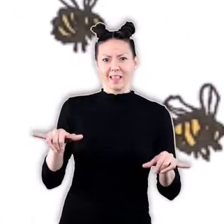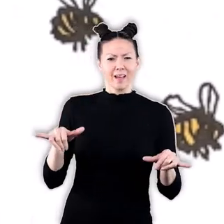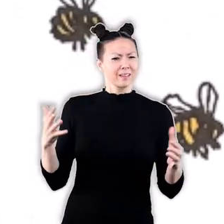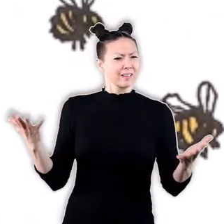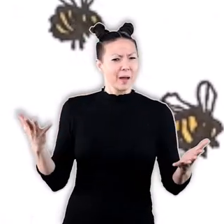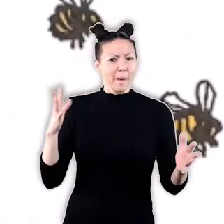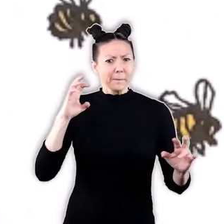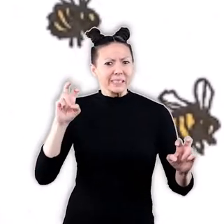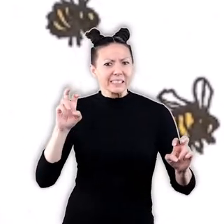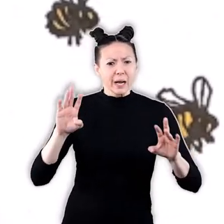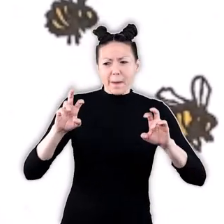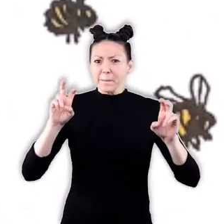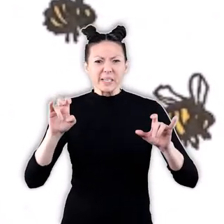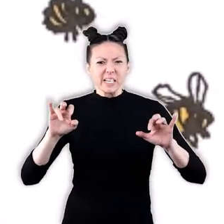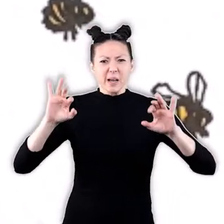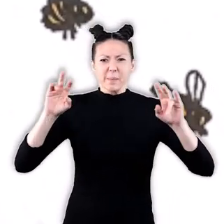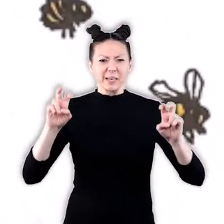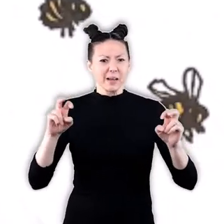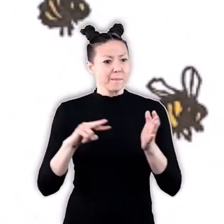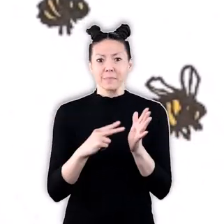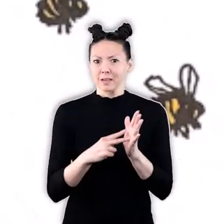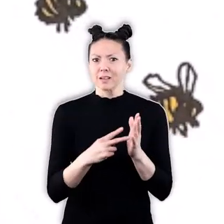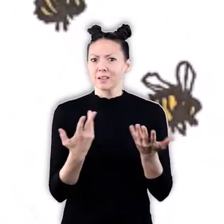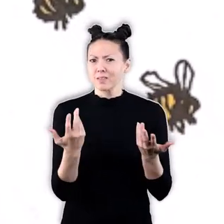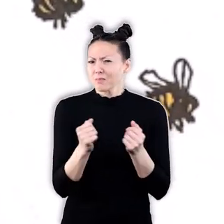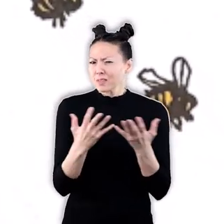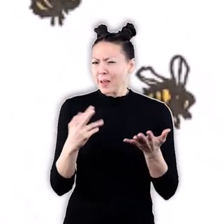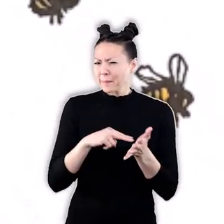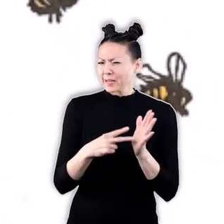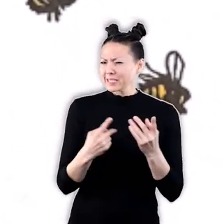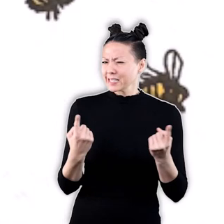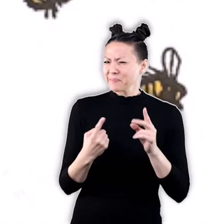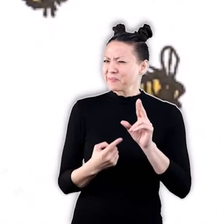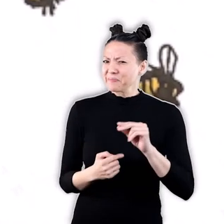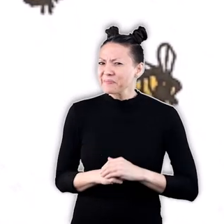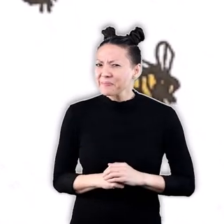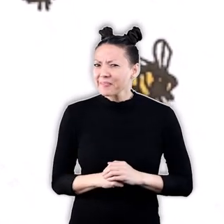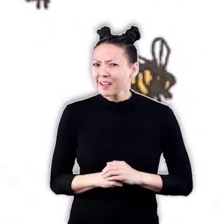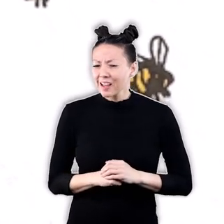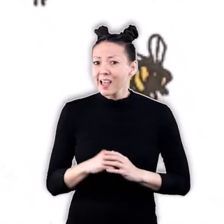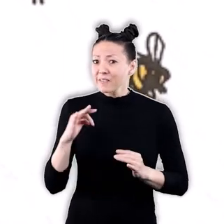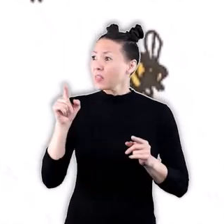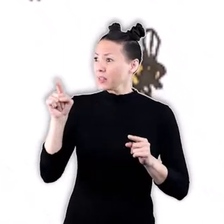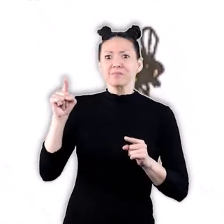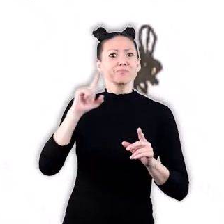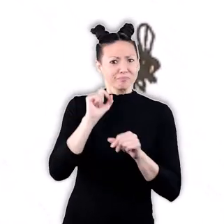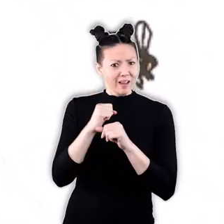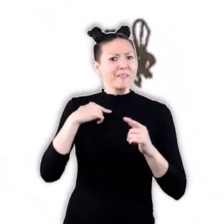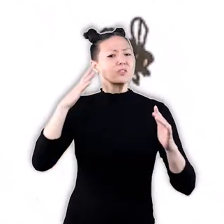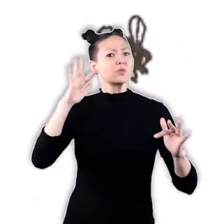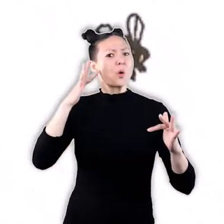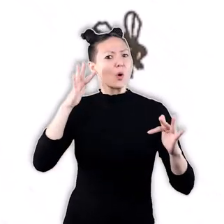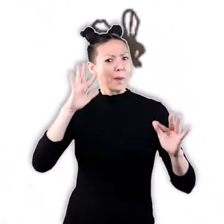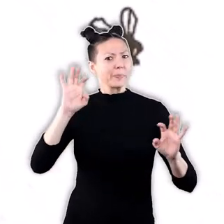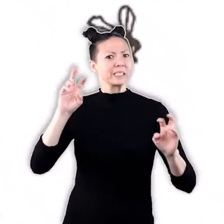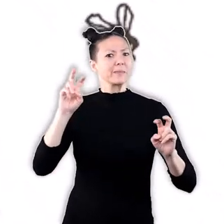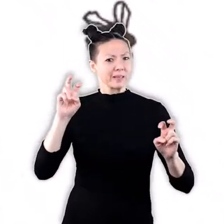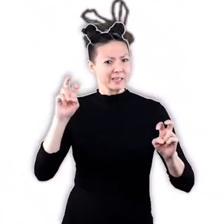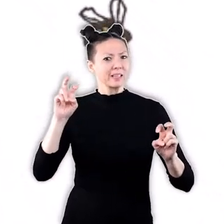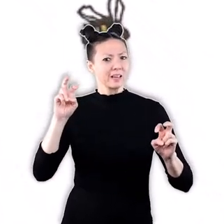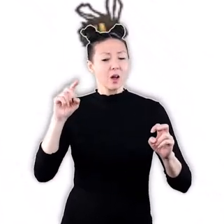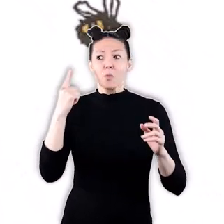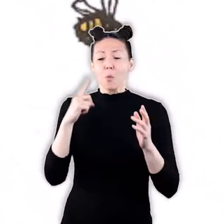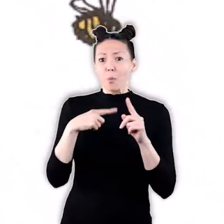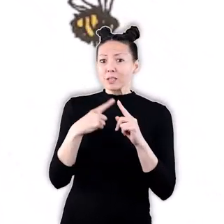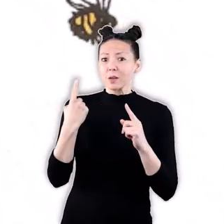just buzzing and buzzing, without its meaning something. If there's a buzzing noise, somebody's making a